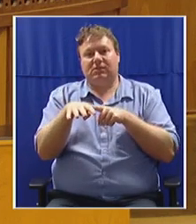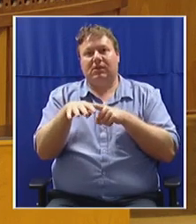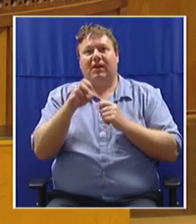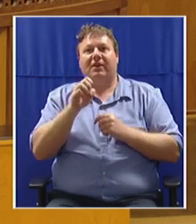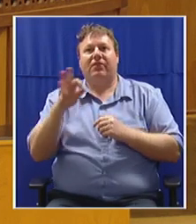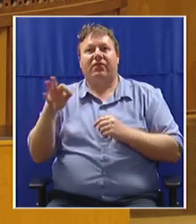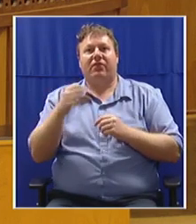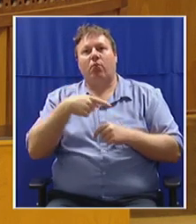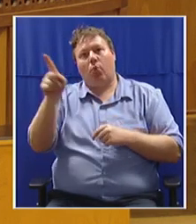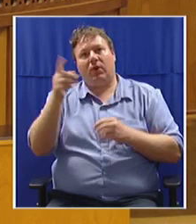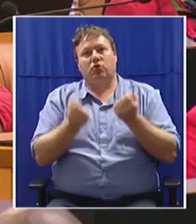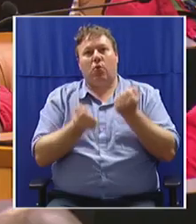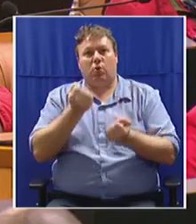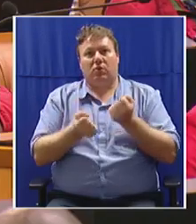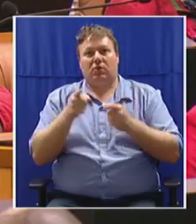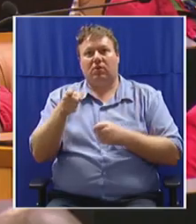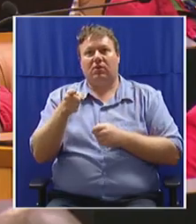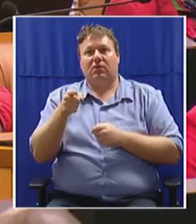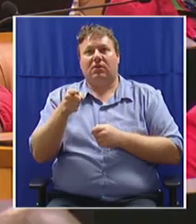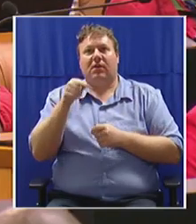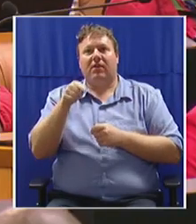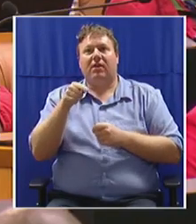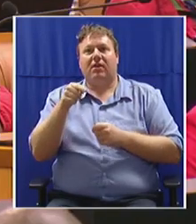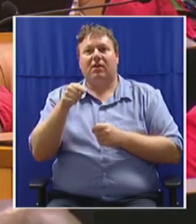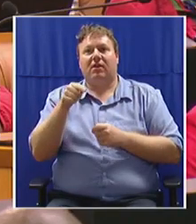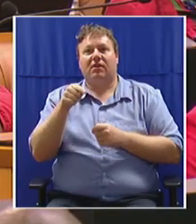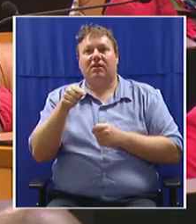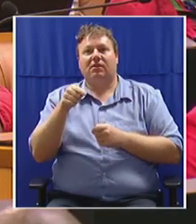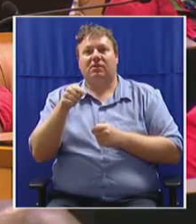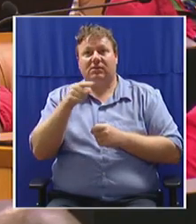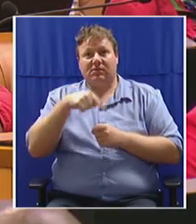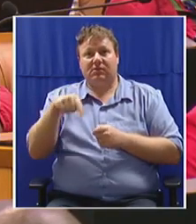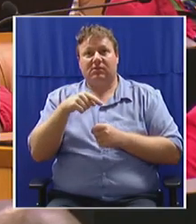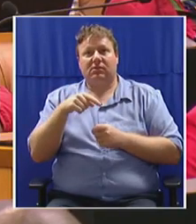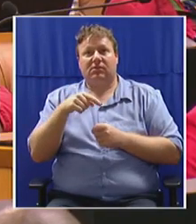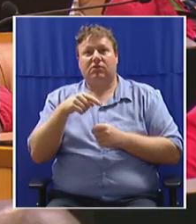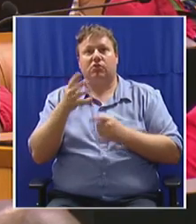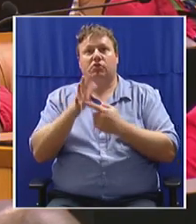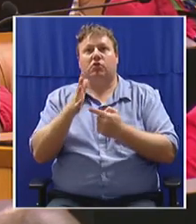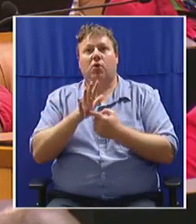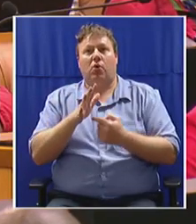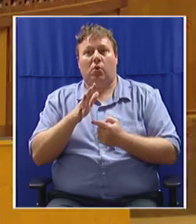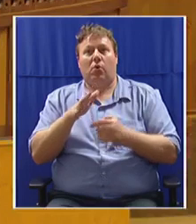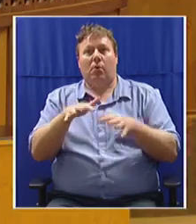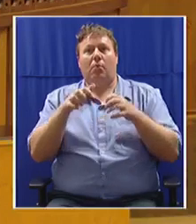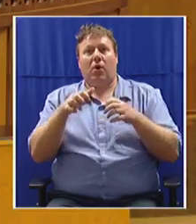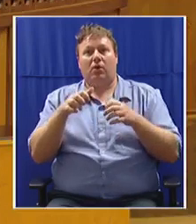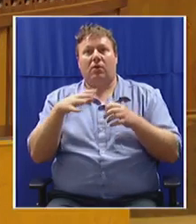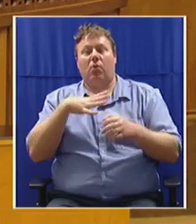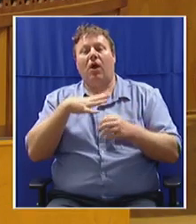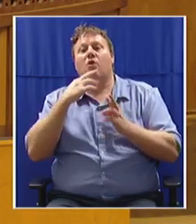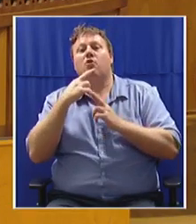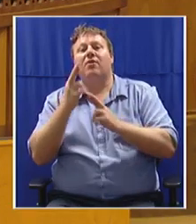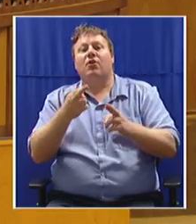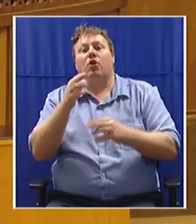EFF, and that matter we lost as Parliament because they referred to the ANC in a particular